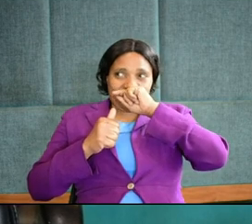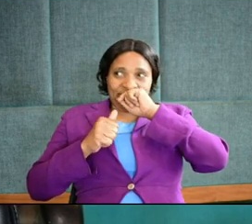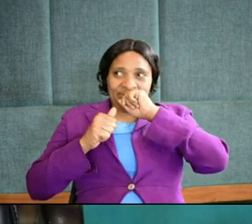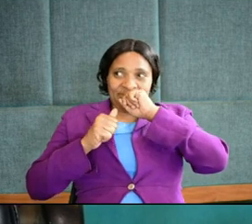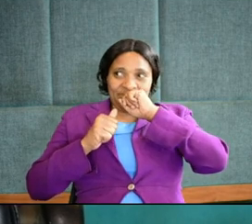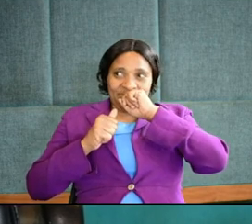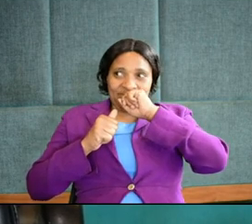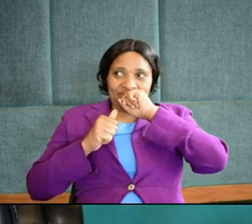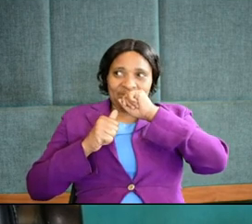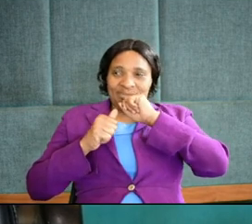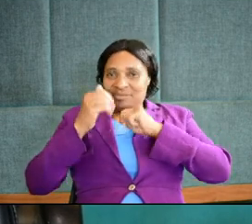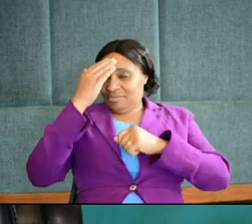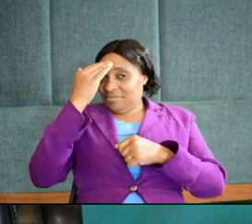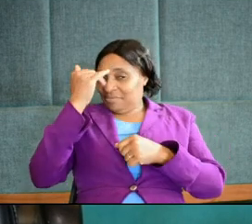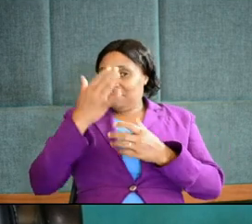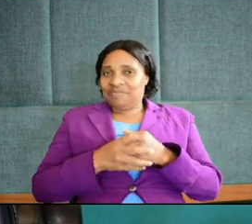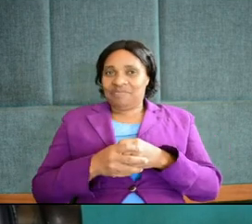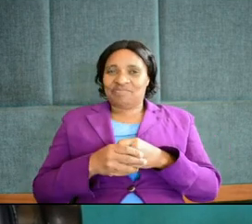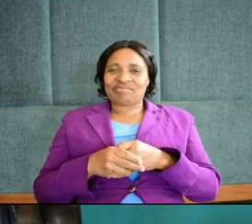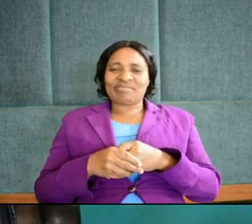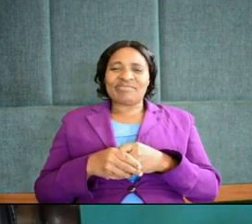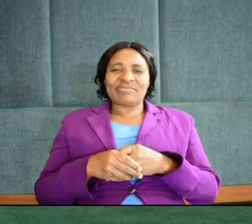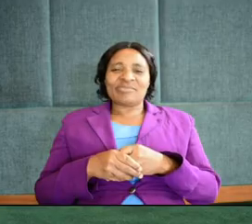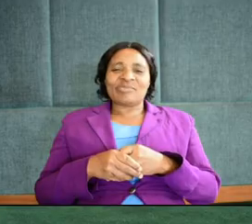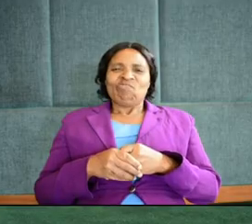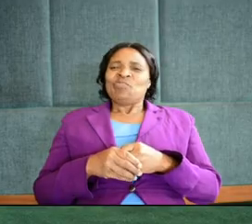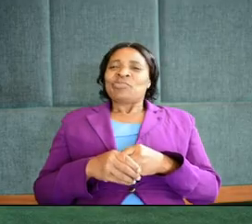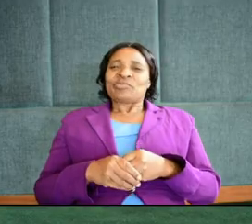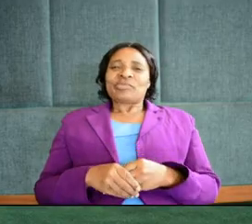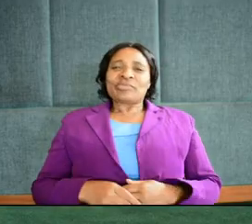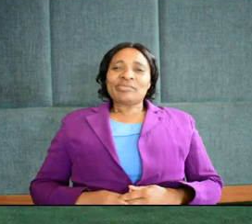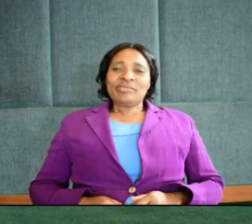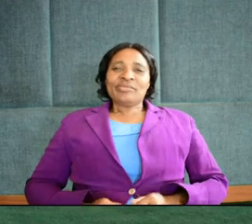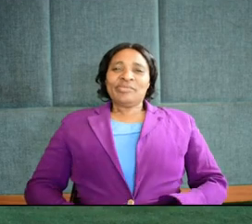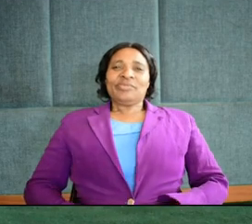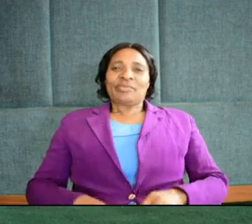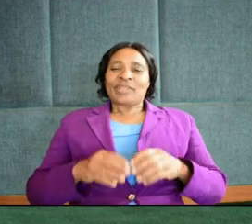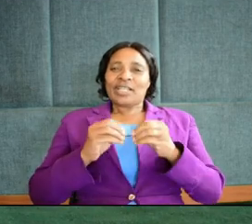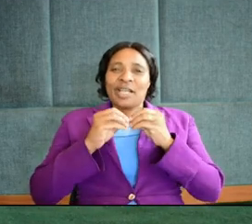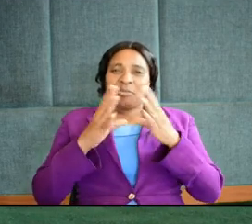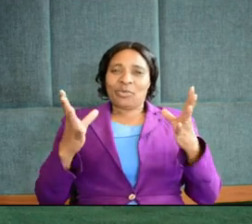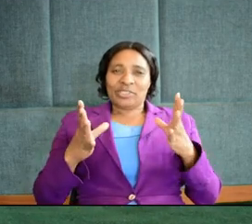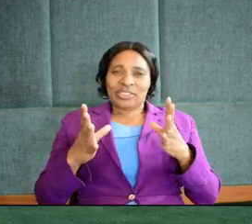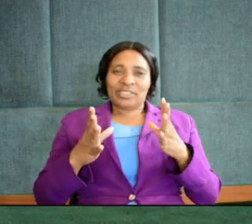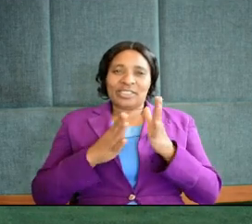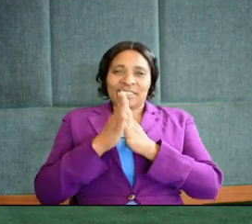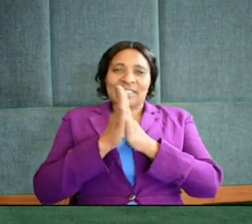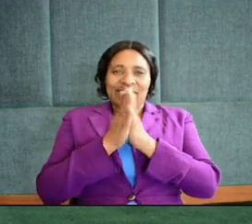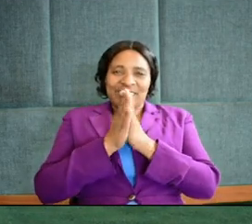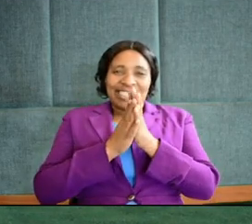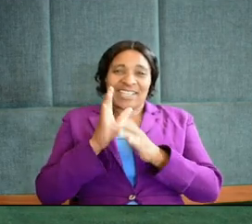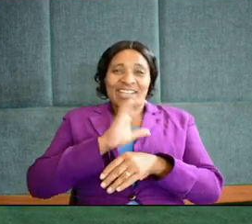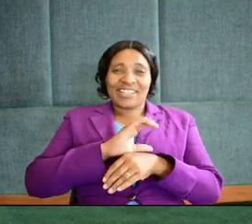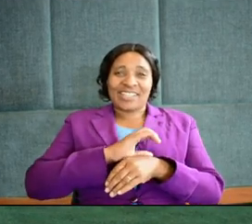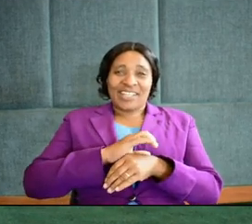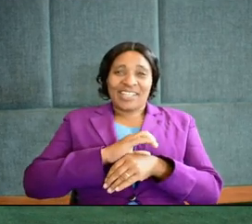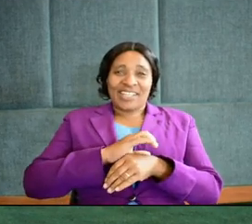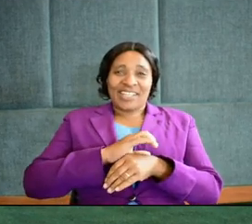you and why? Finley? So the most interesting